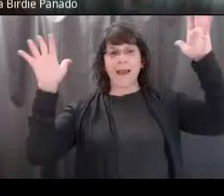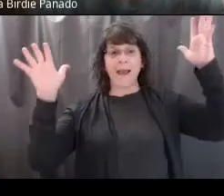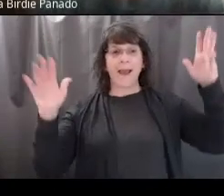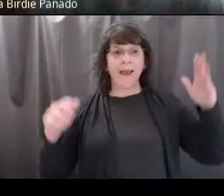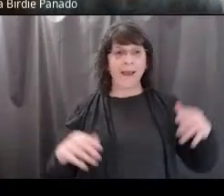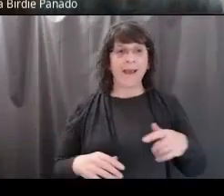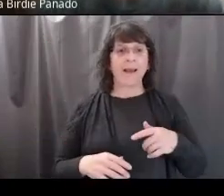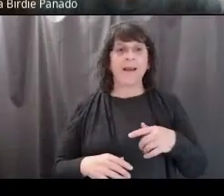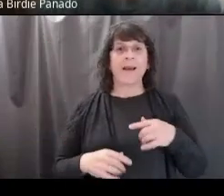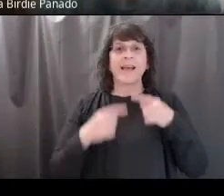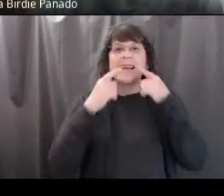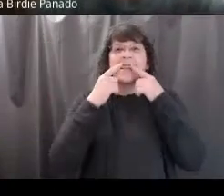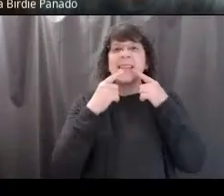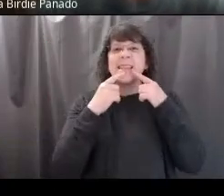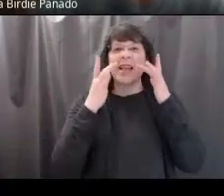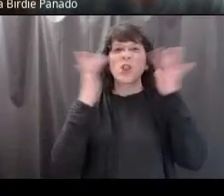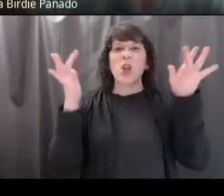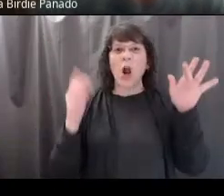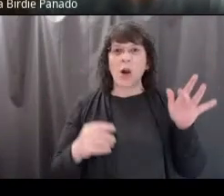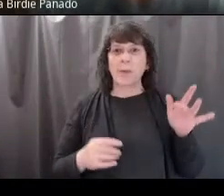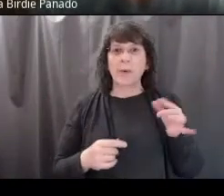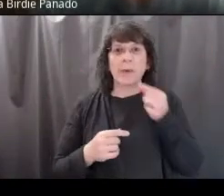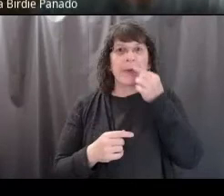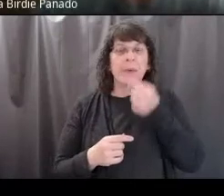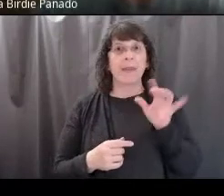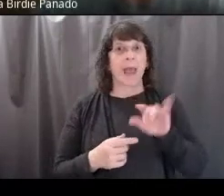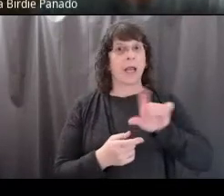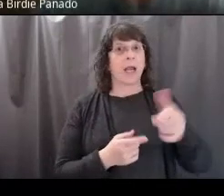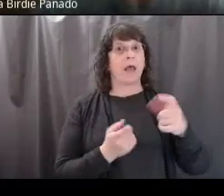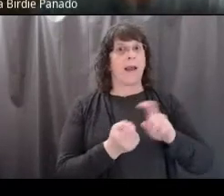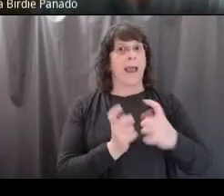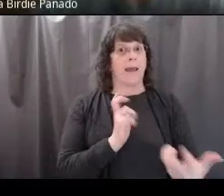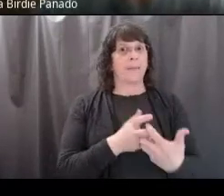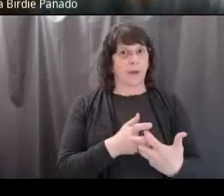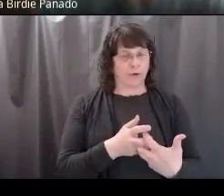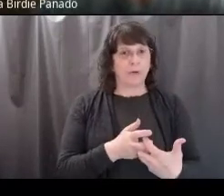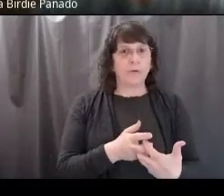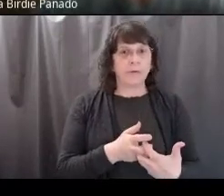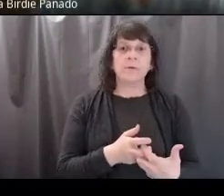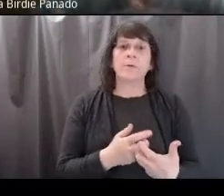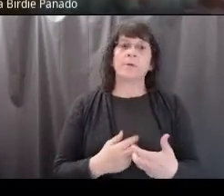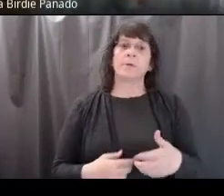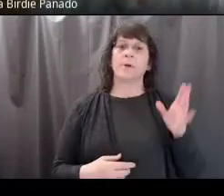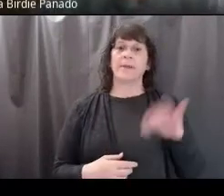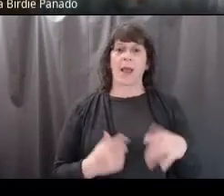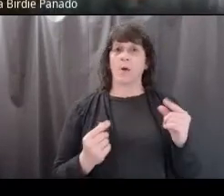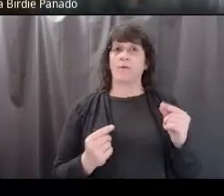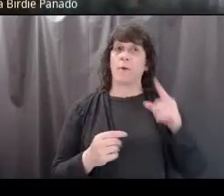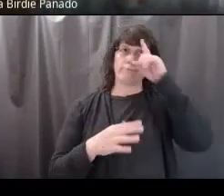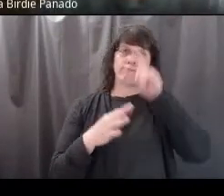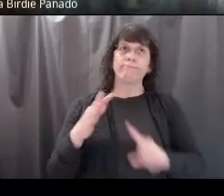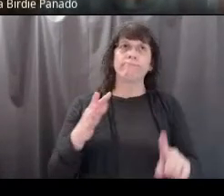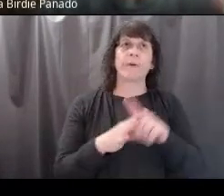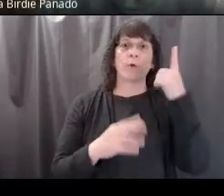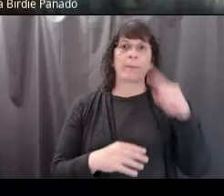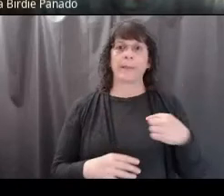Sharp teeth. So this is another adaptation. What first comes to mind for